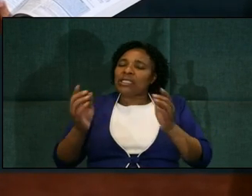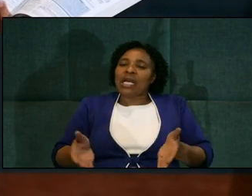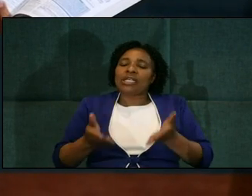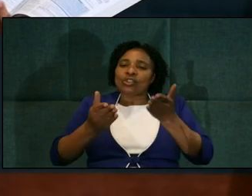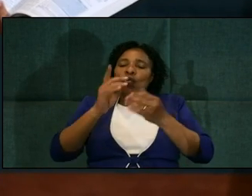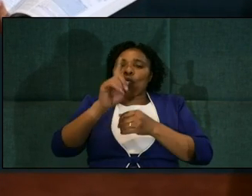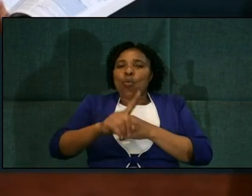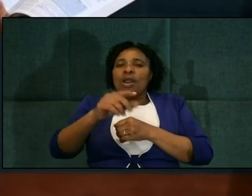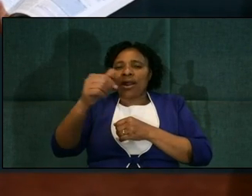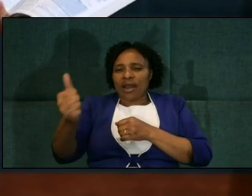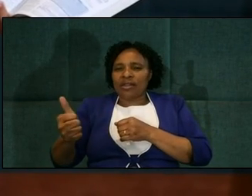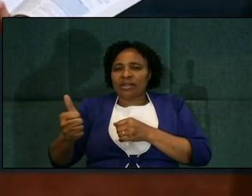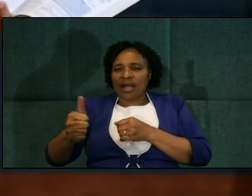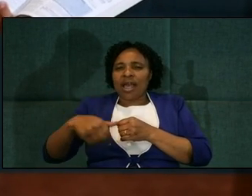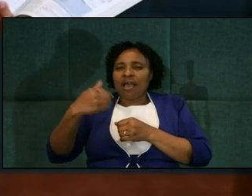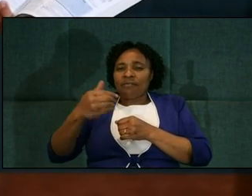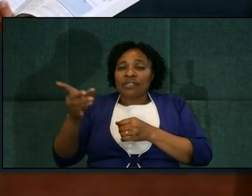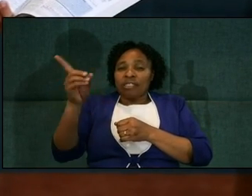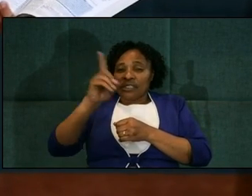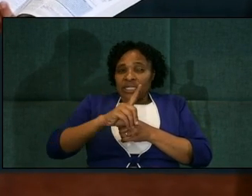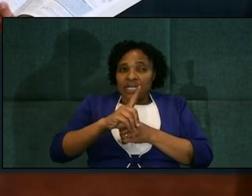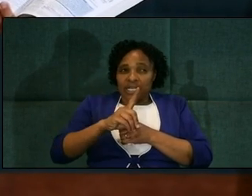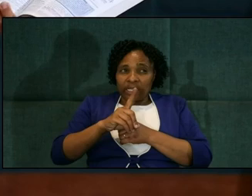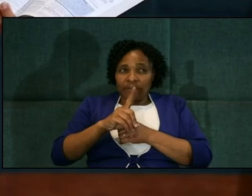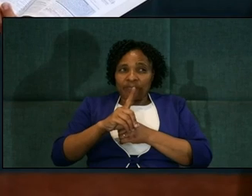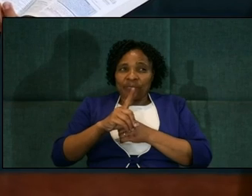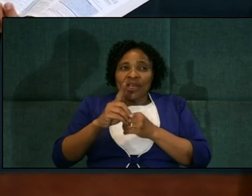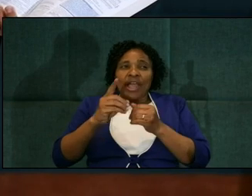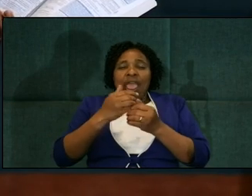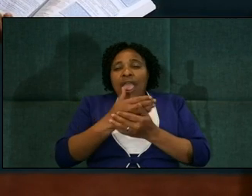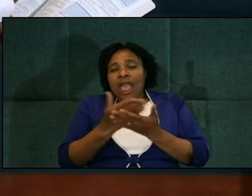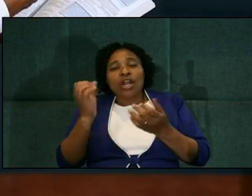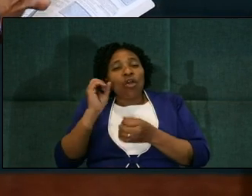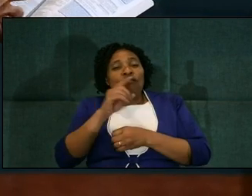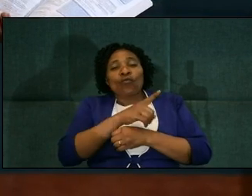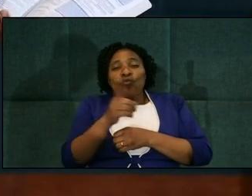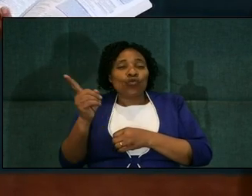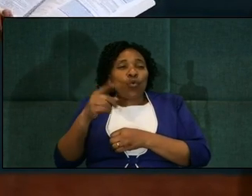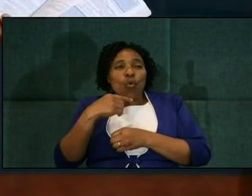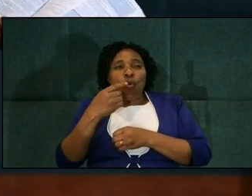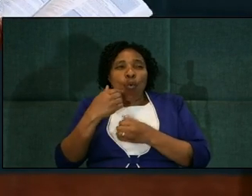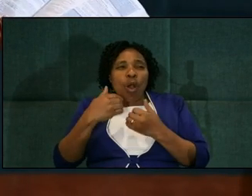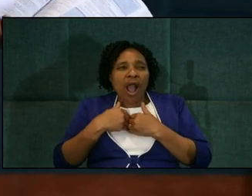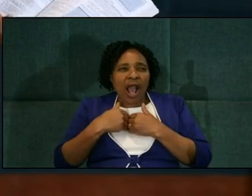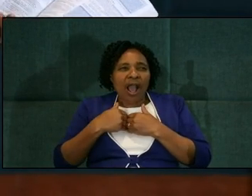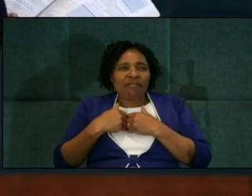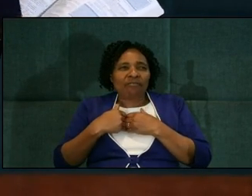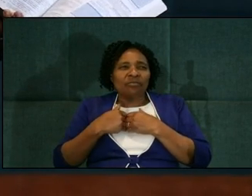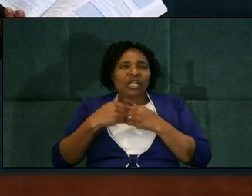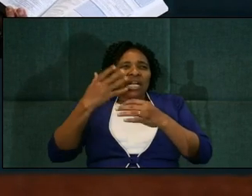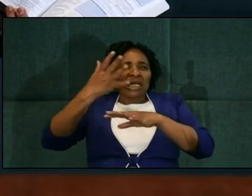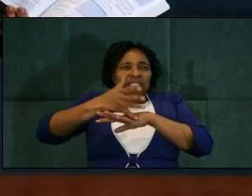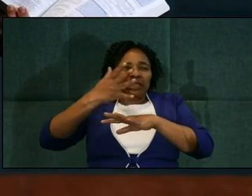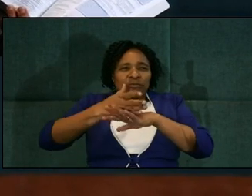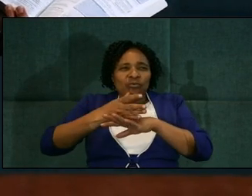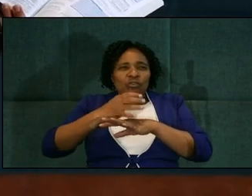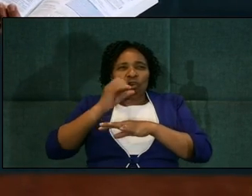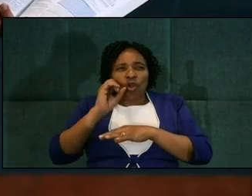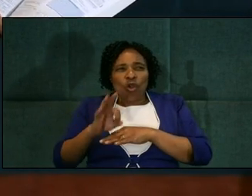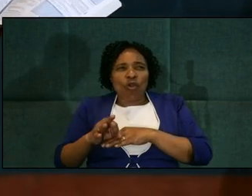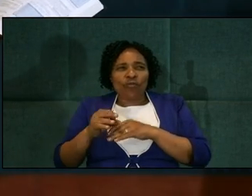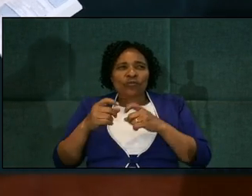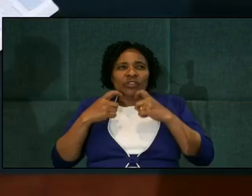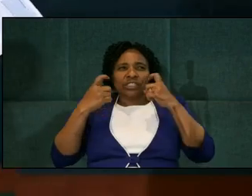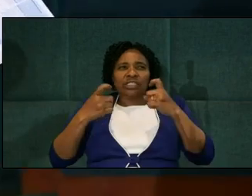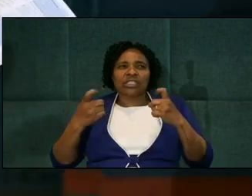how? Daily while it is called today, lest any of you be hardened through the deceitfulness of